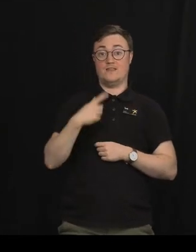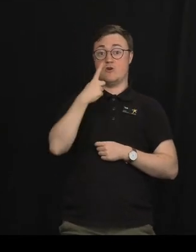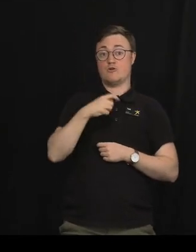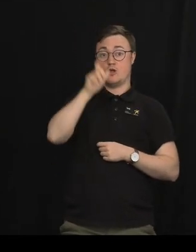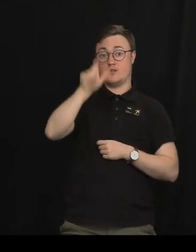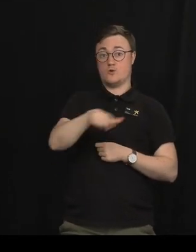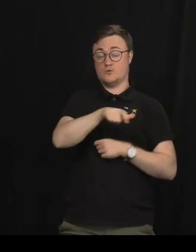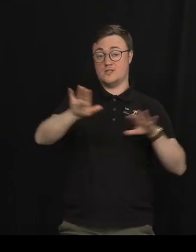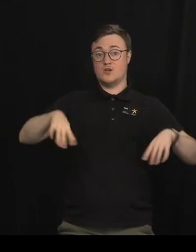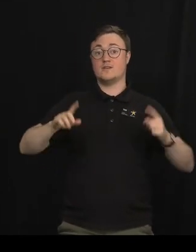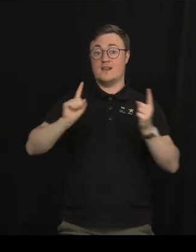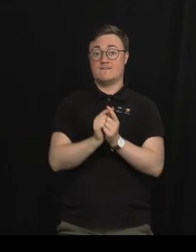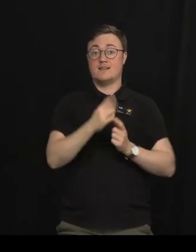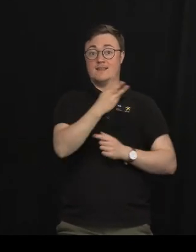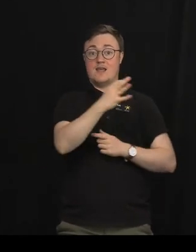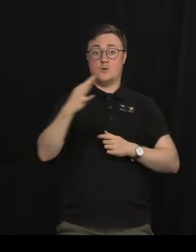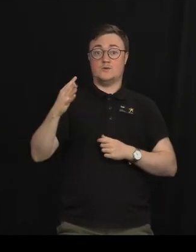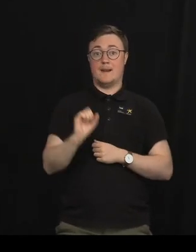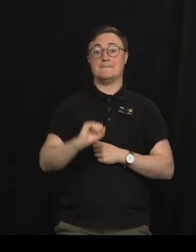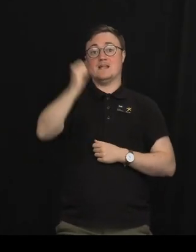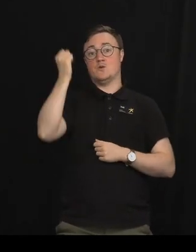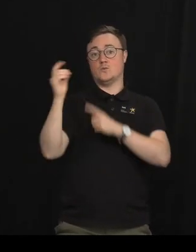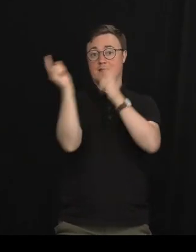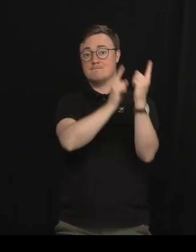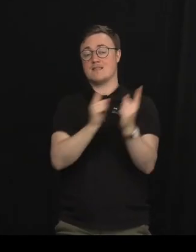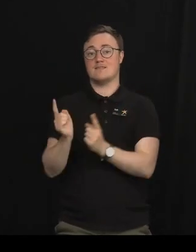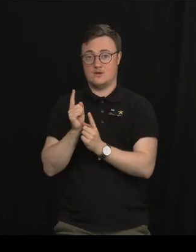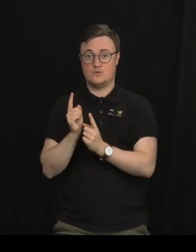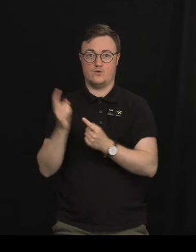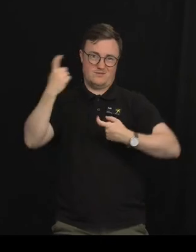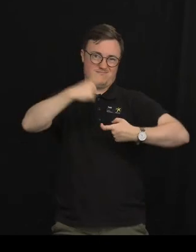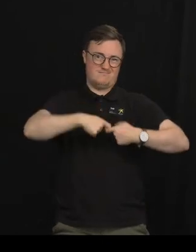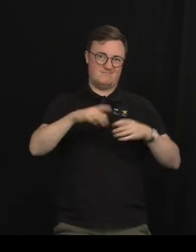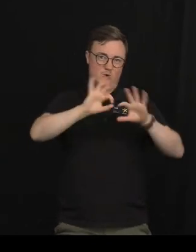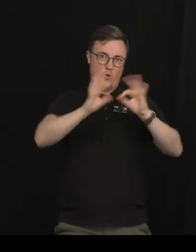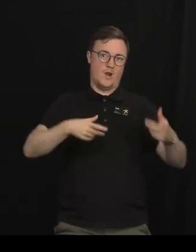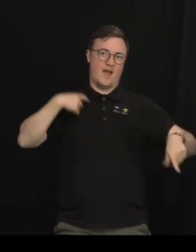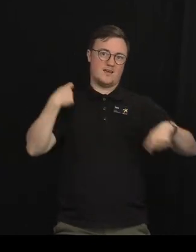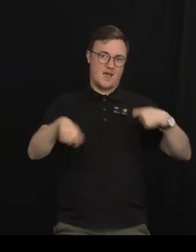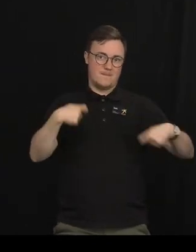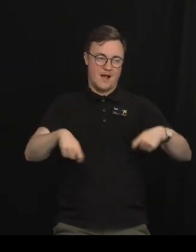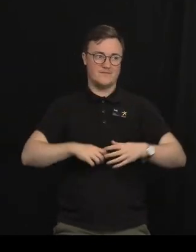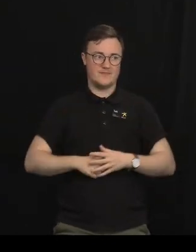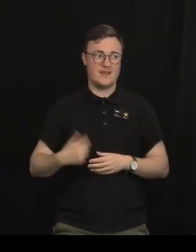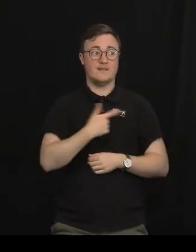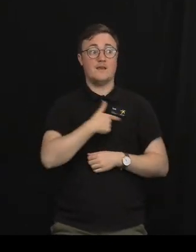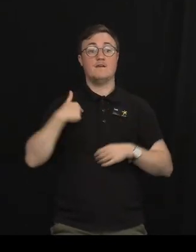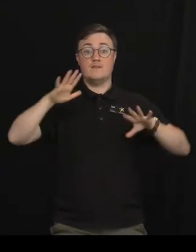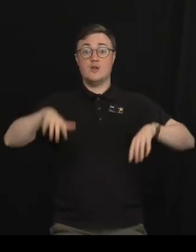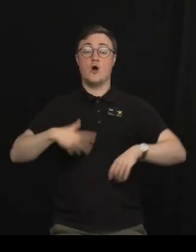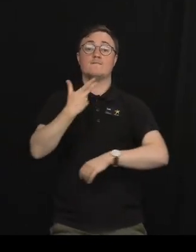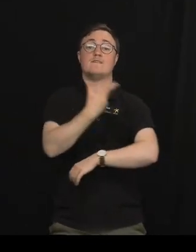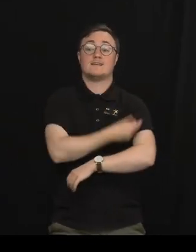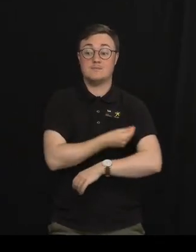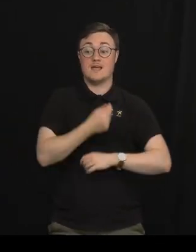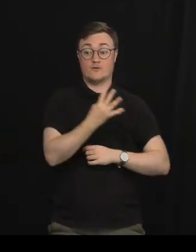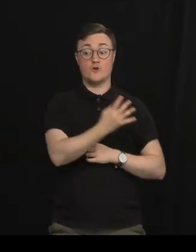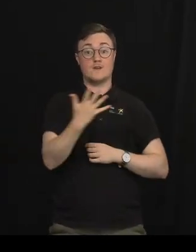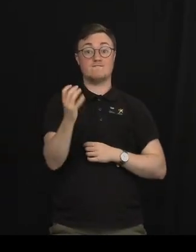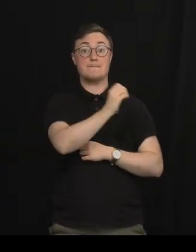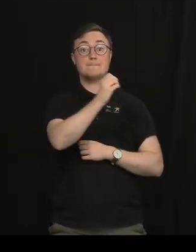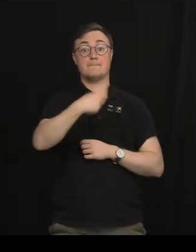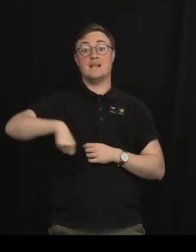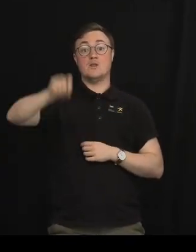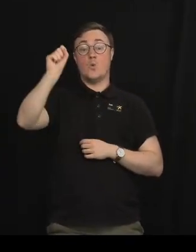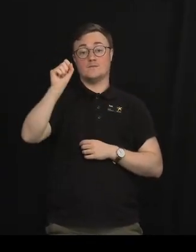in the COVID campaign. Information, trust building. We have vaccinated 45 million or so, not that